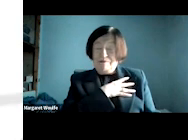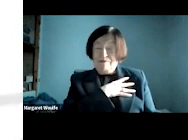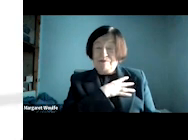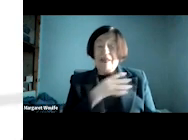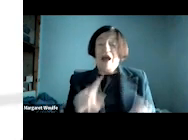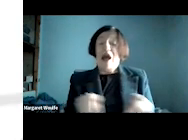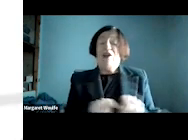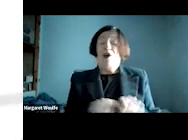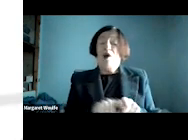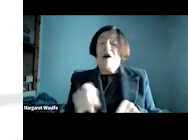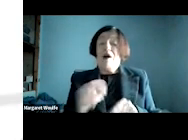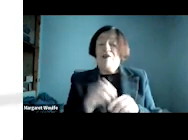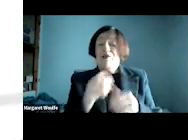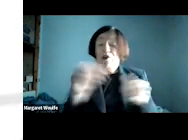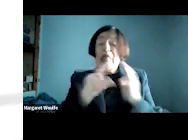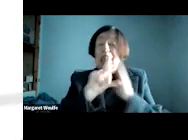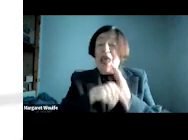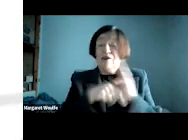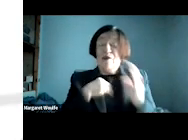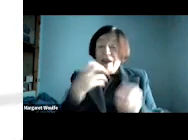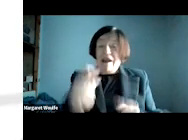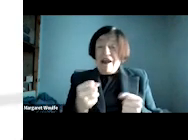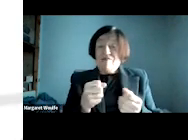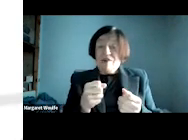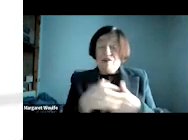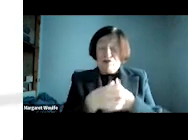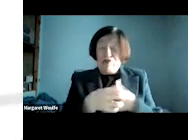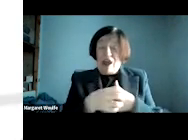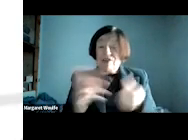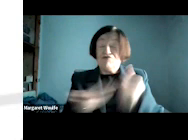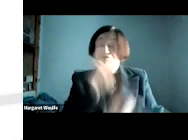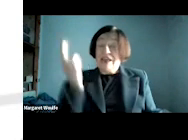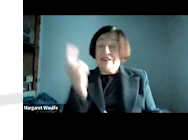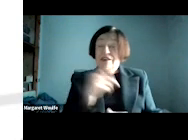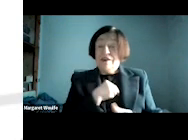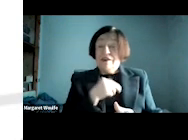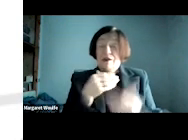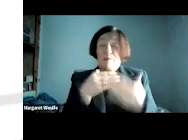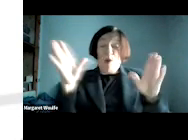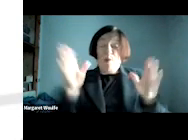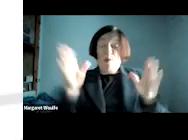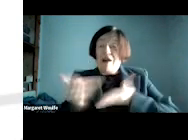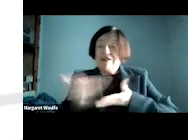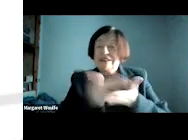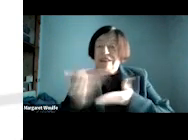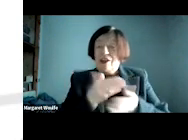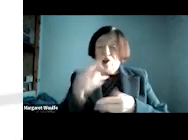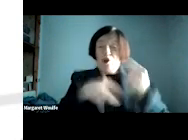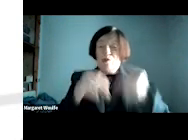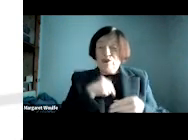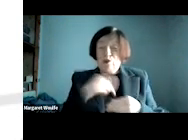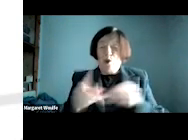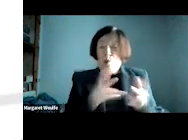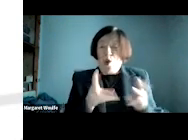and also then maybe at a later stage when we do have a draft that's ready to go to public consultation, coming to a consultation